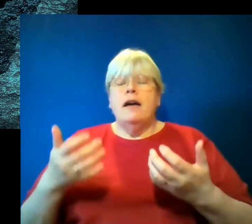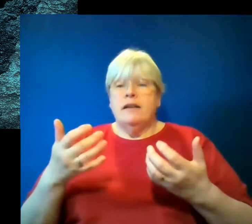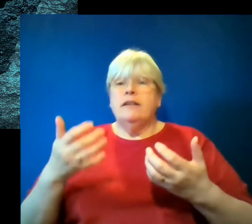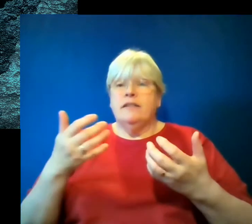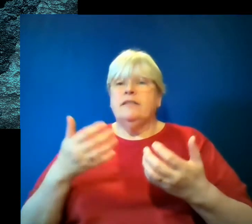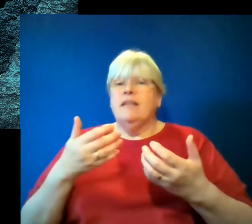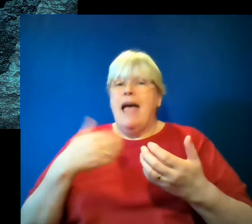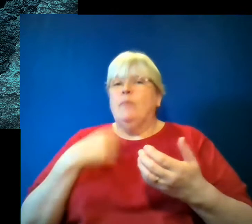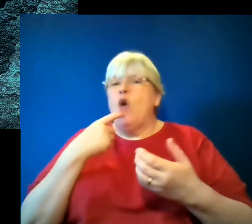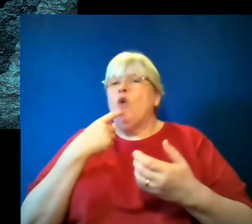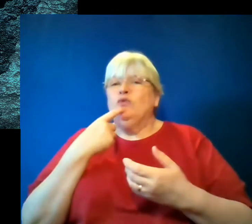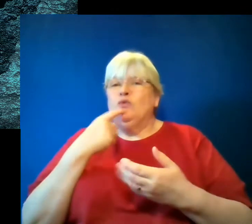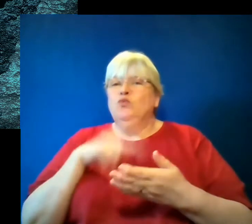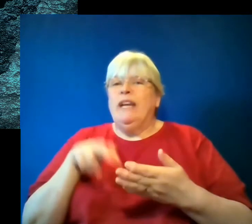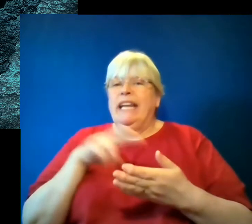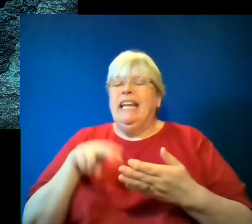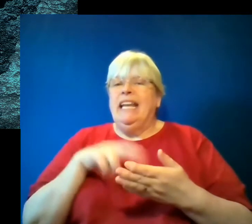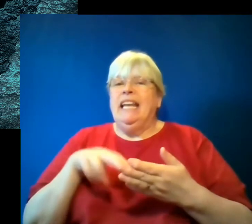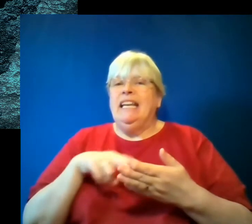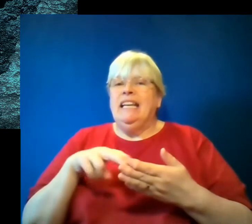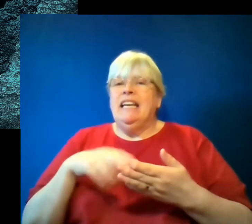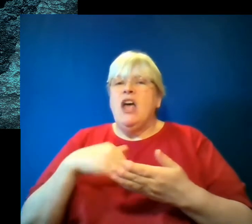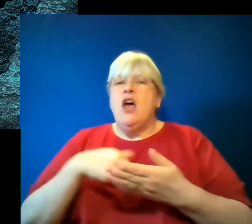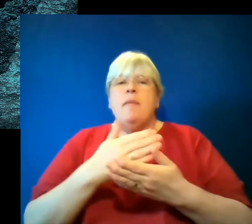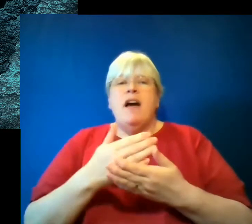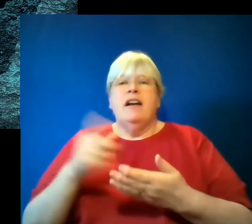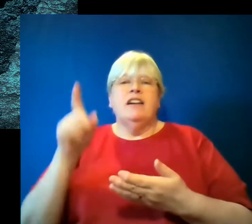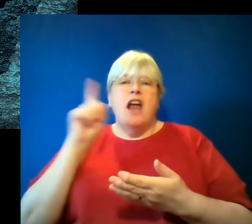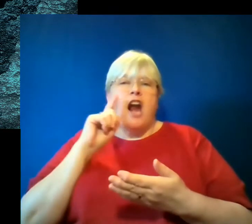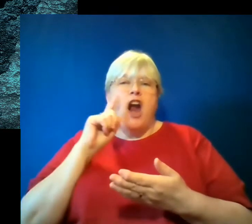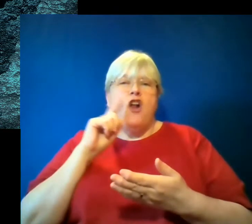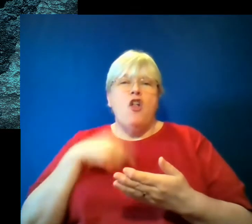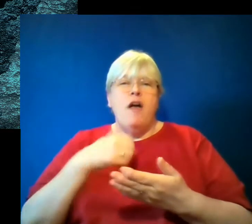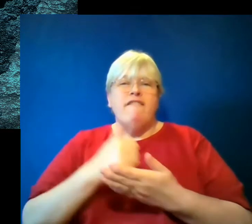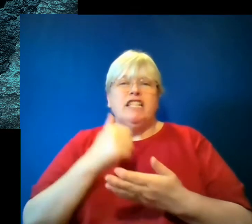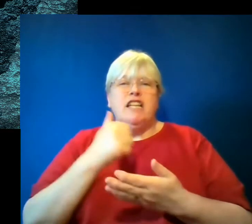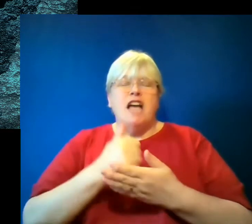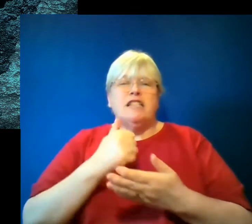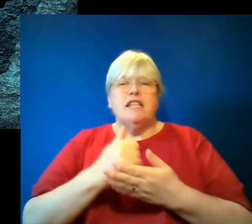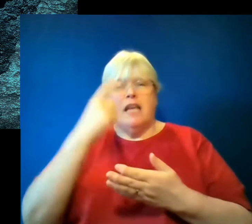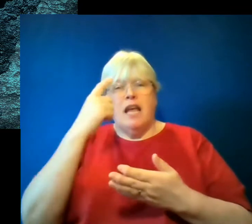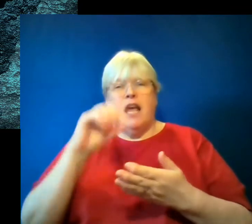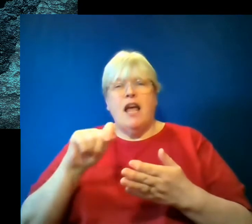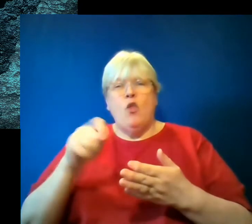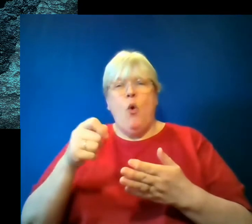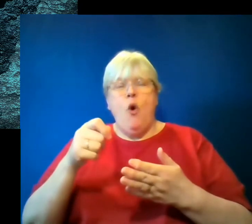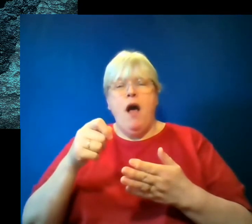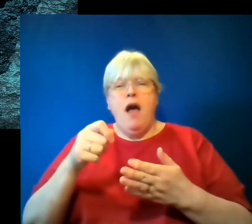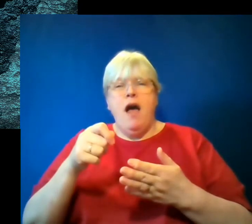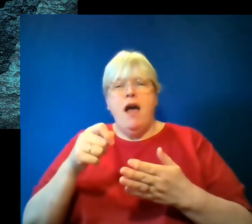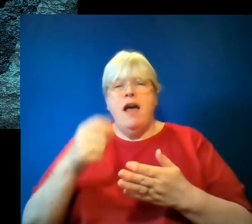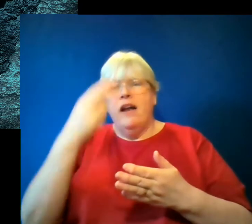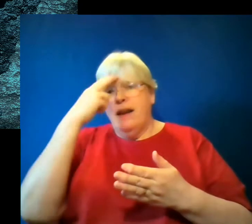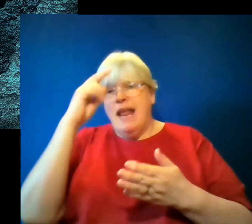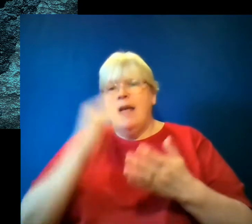read, the girl who is the brilliant lockpick and pickpocket, a girl called Silk. Her real name is Susanna, but she